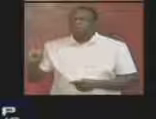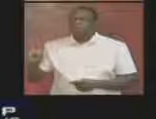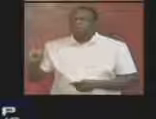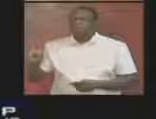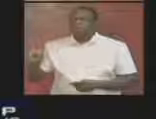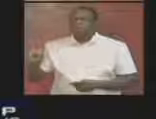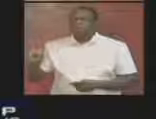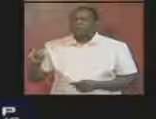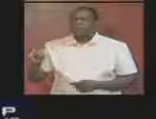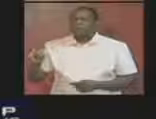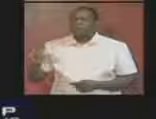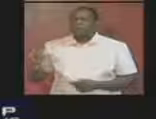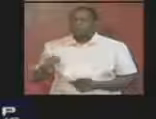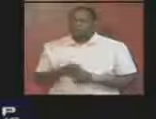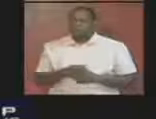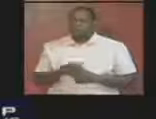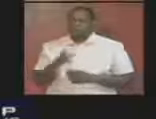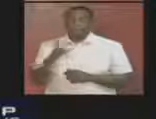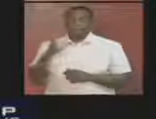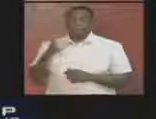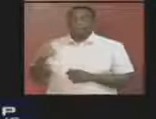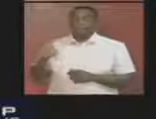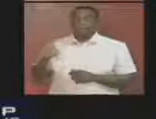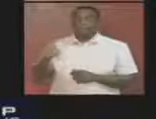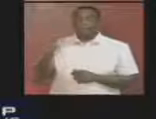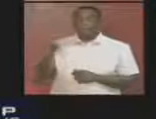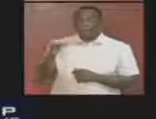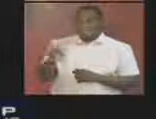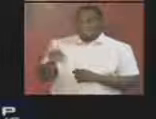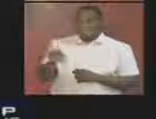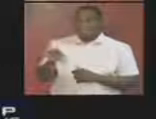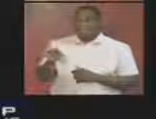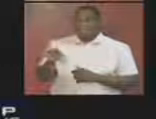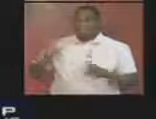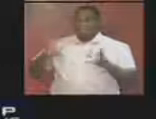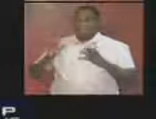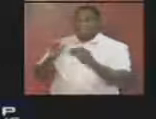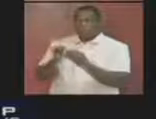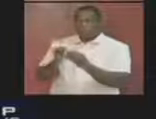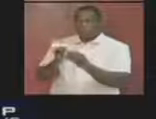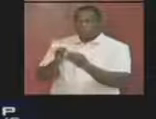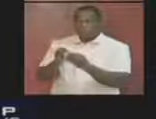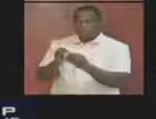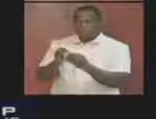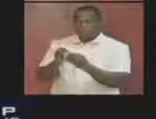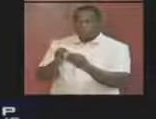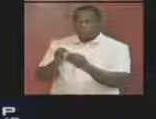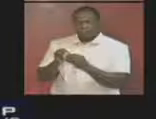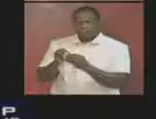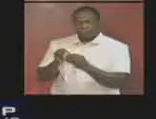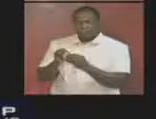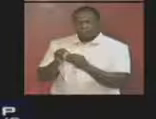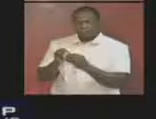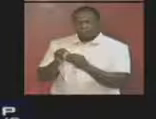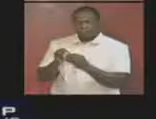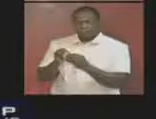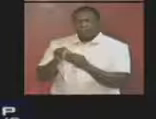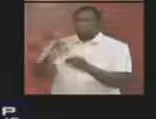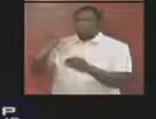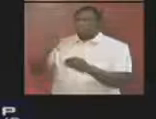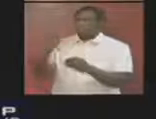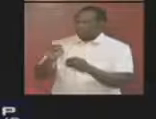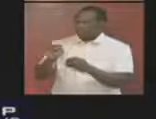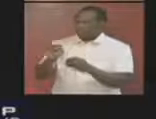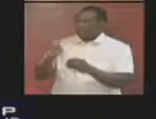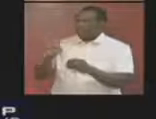in January, 149 in February, and 46 so far for this month. there was 414 is a large number for January. What